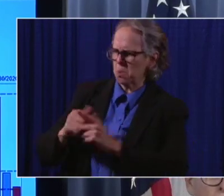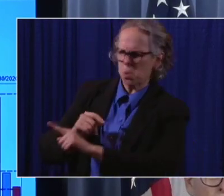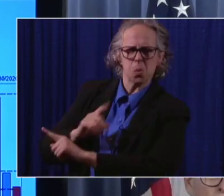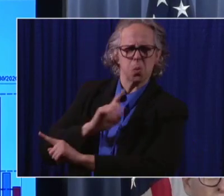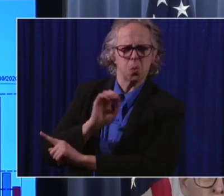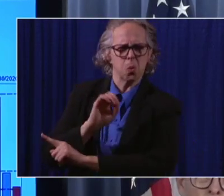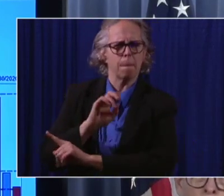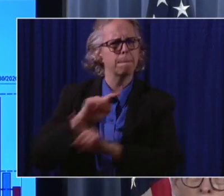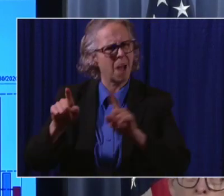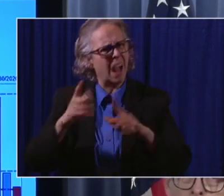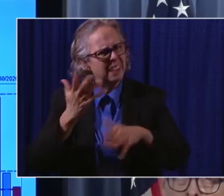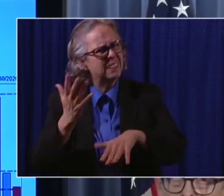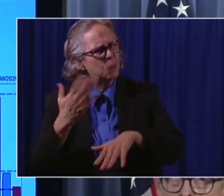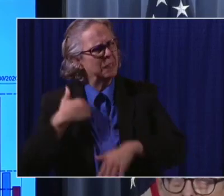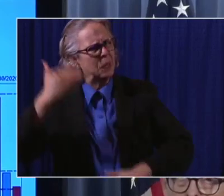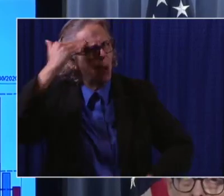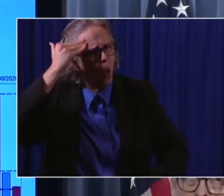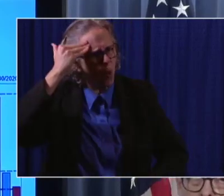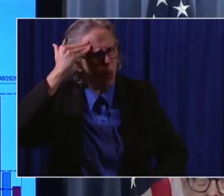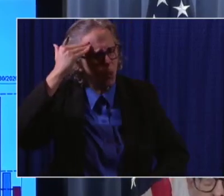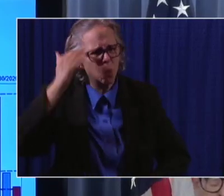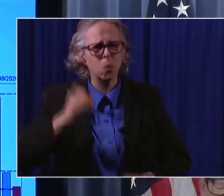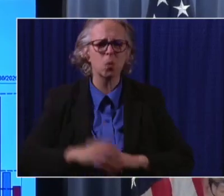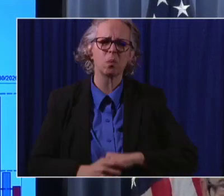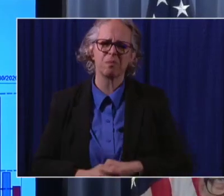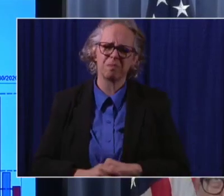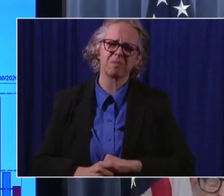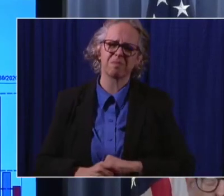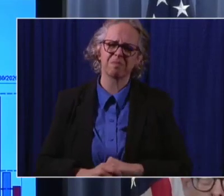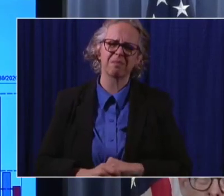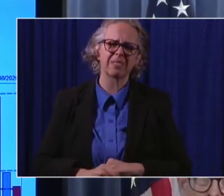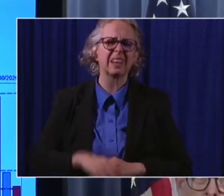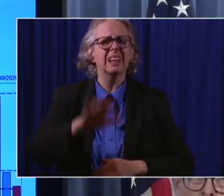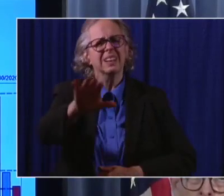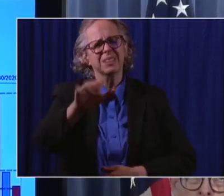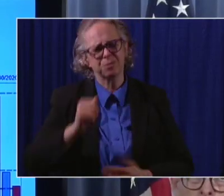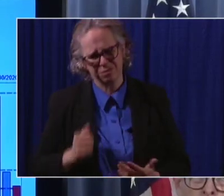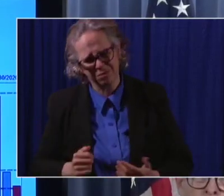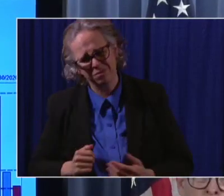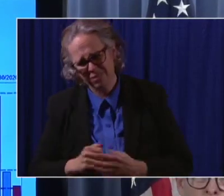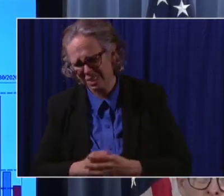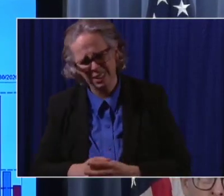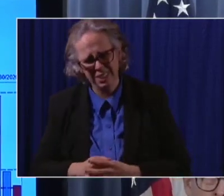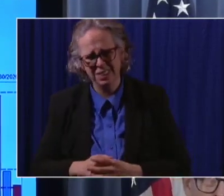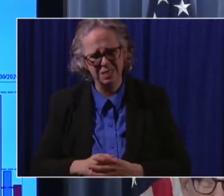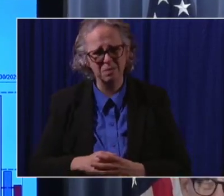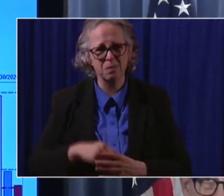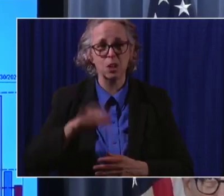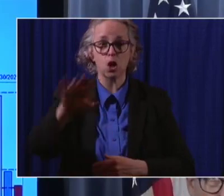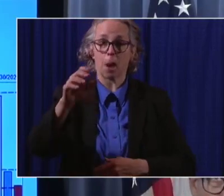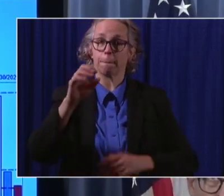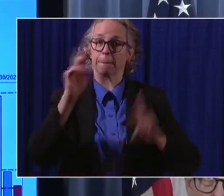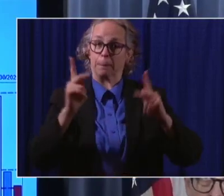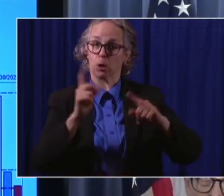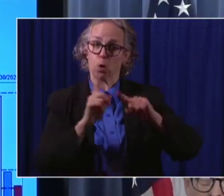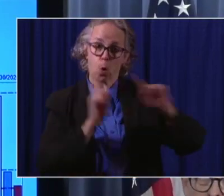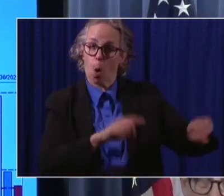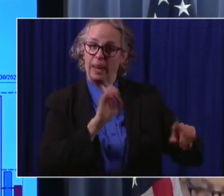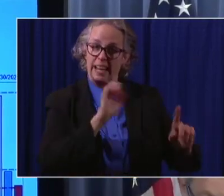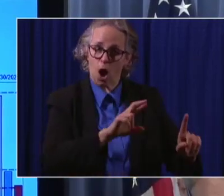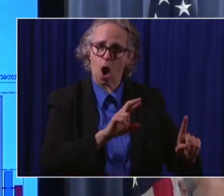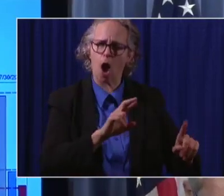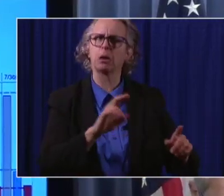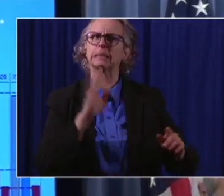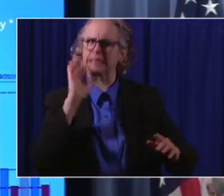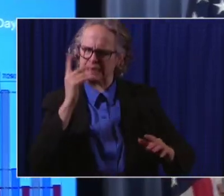continue the trend of seeing fewer people coming in to the emergency rooms who are complaining of